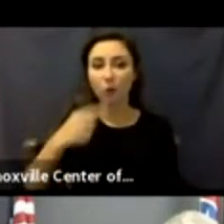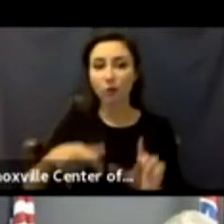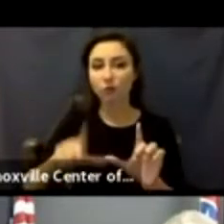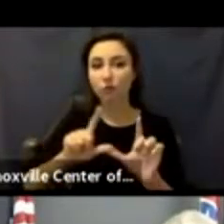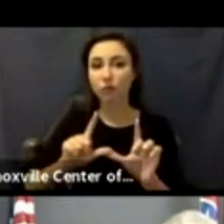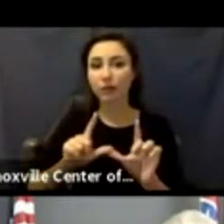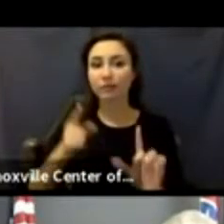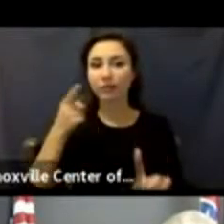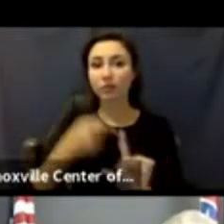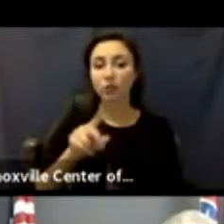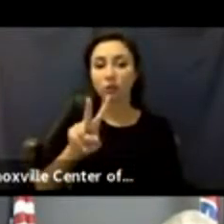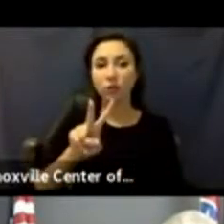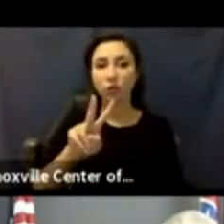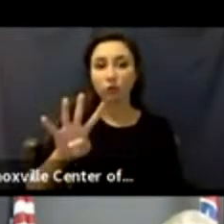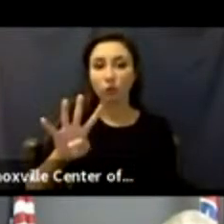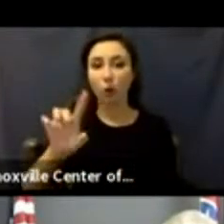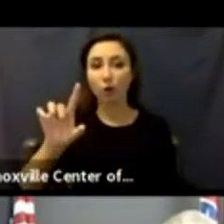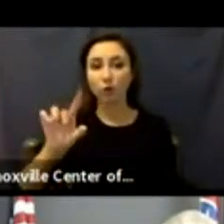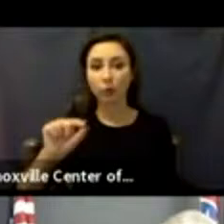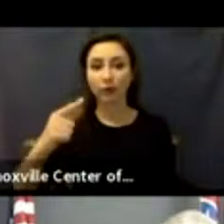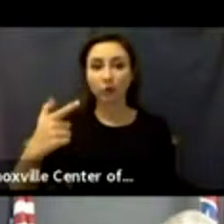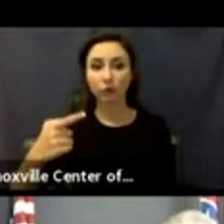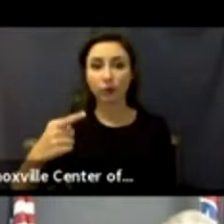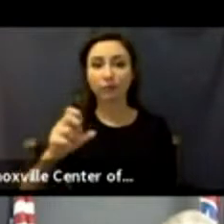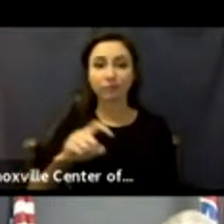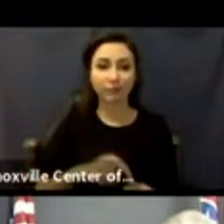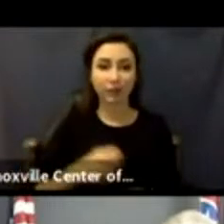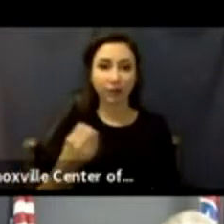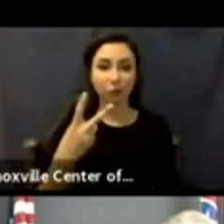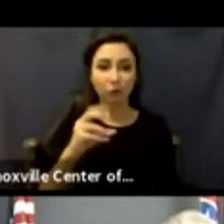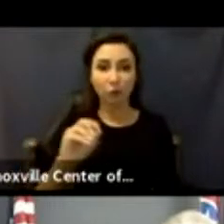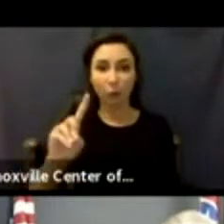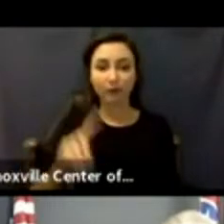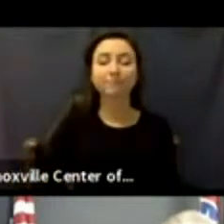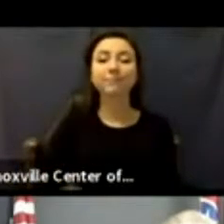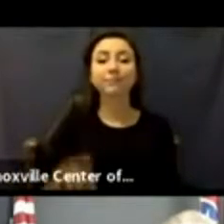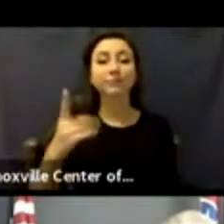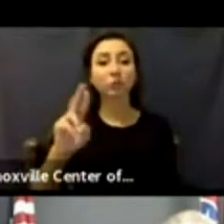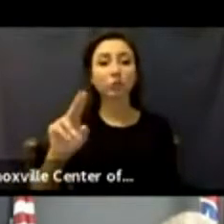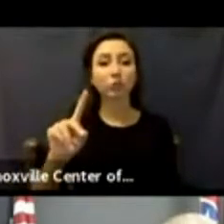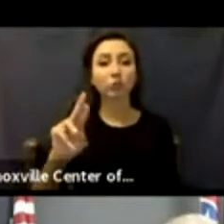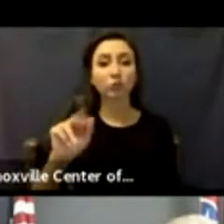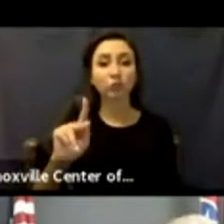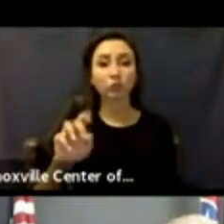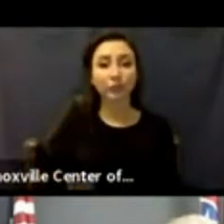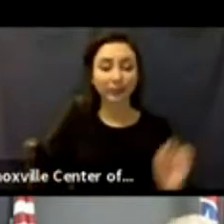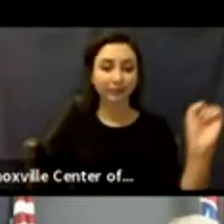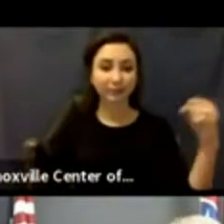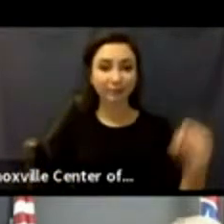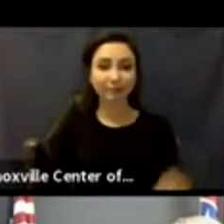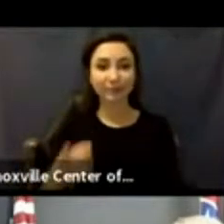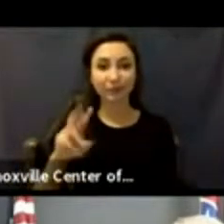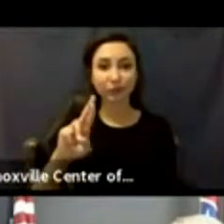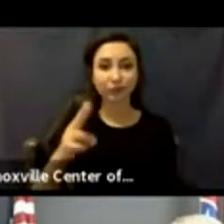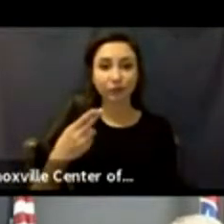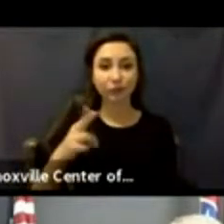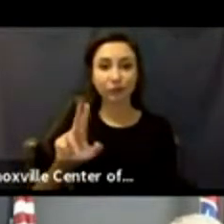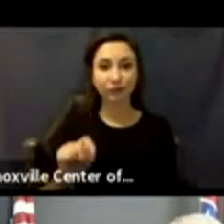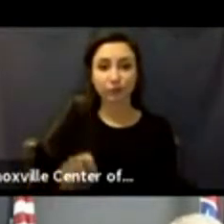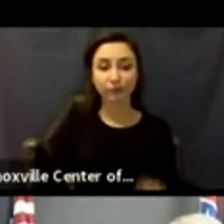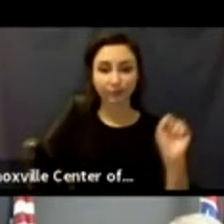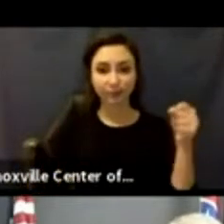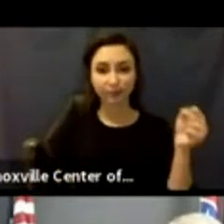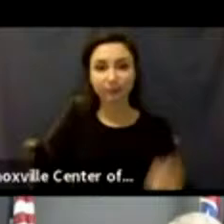until 2/4/2021 at 12:01 a.m. Dr. Drake, Yes. Dr. Hurt,